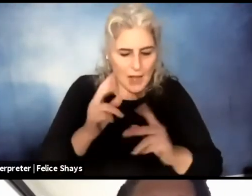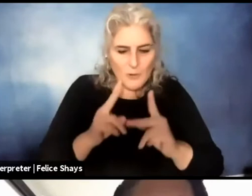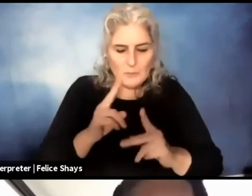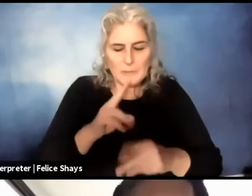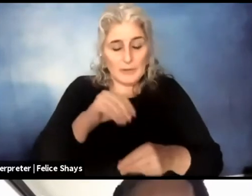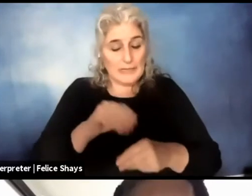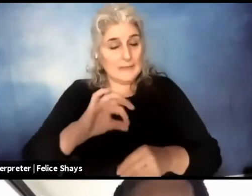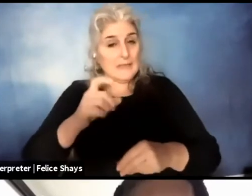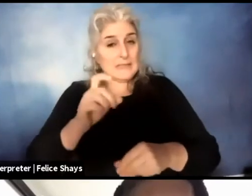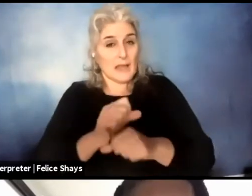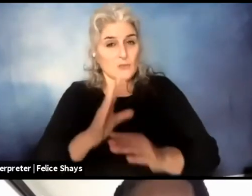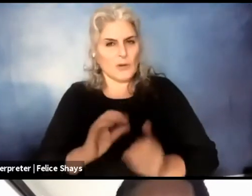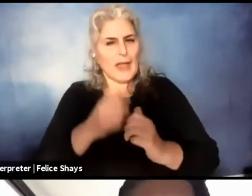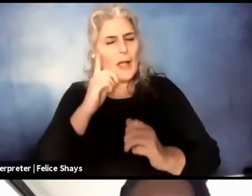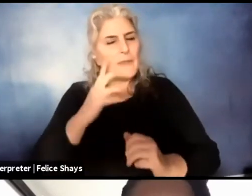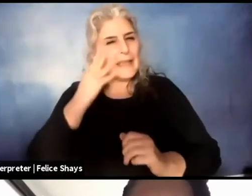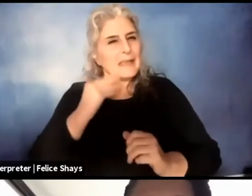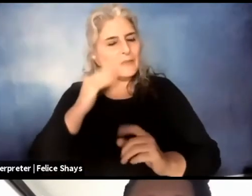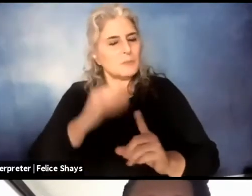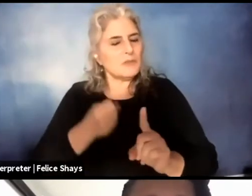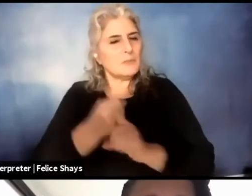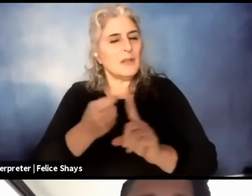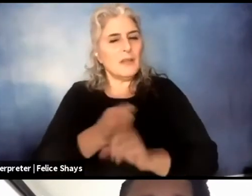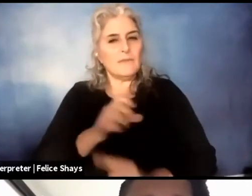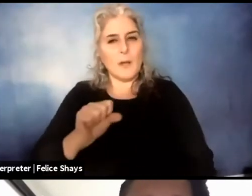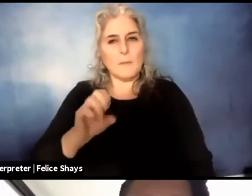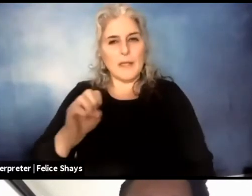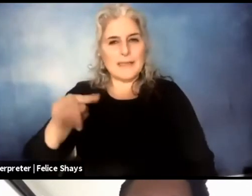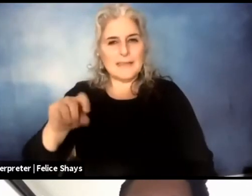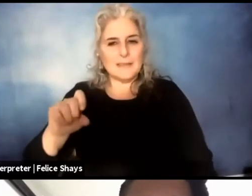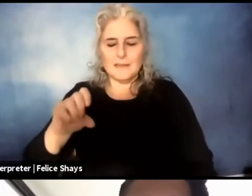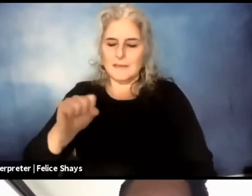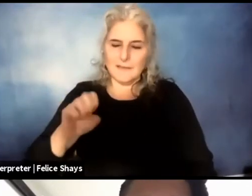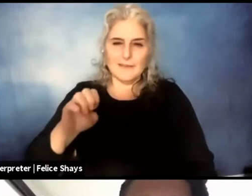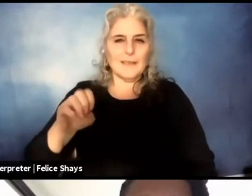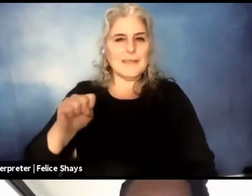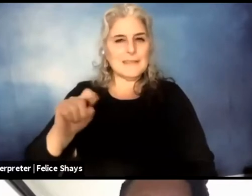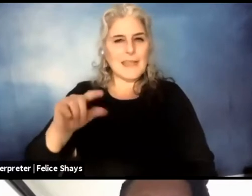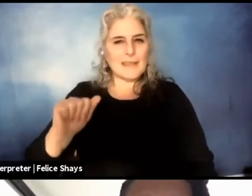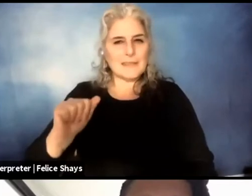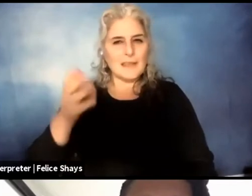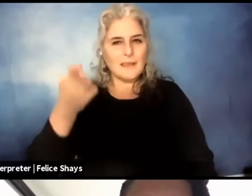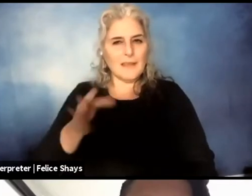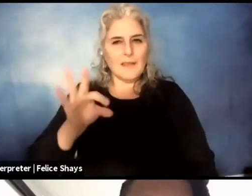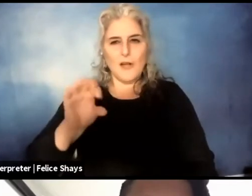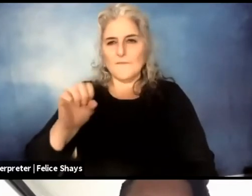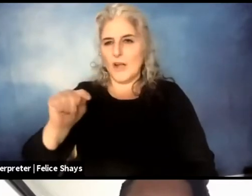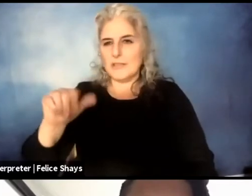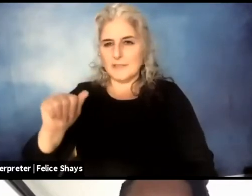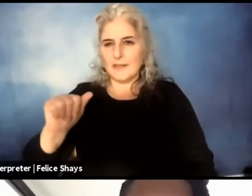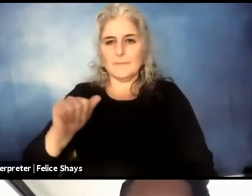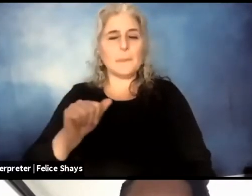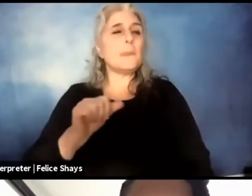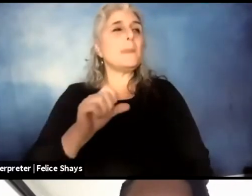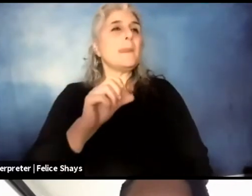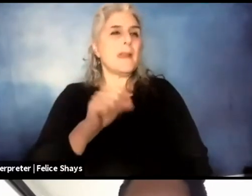community impacted by SESTA FOSTA? Oh, sure. I just want to add to that, as you said before,